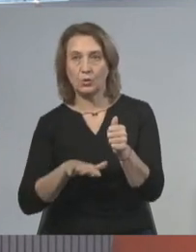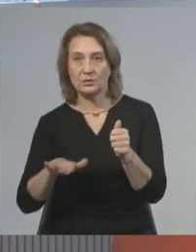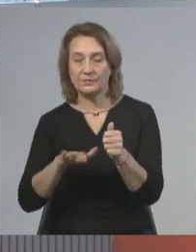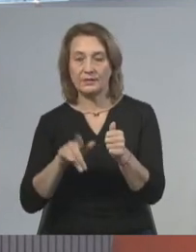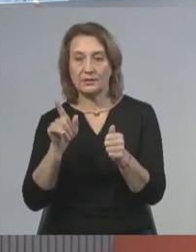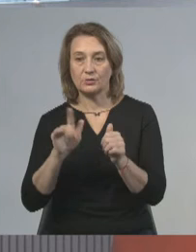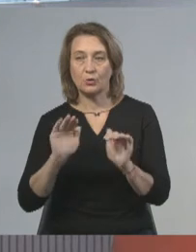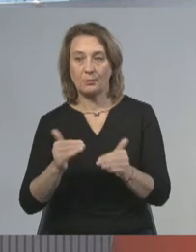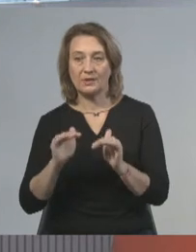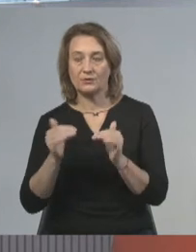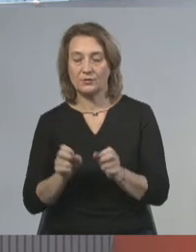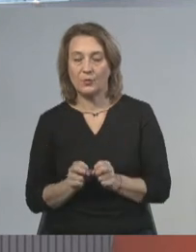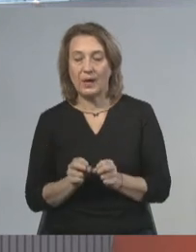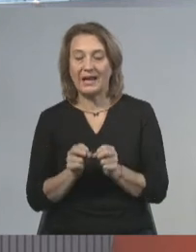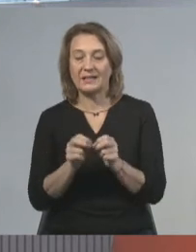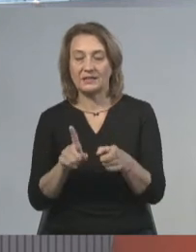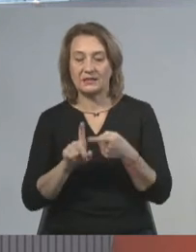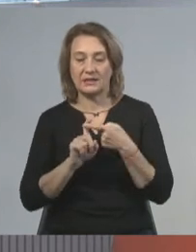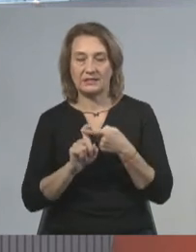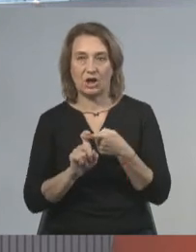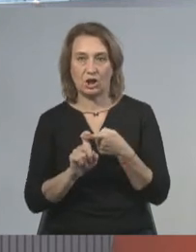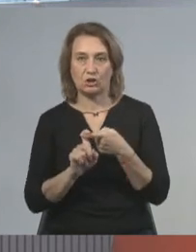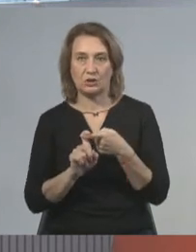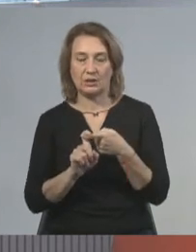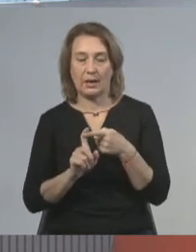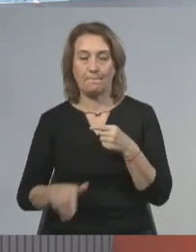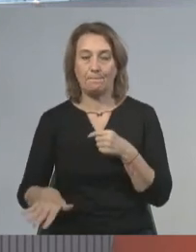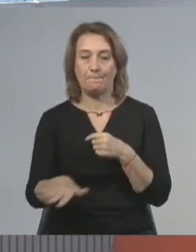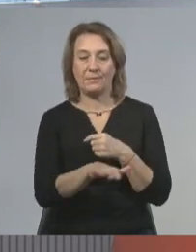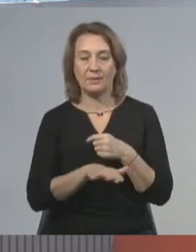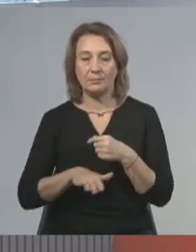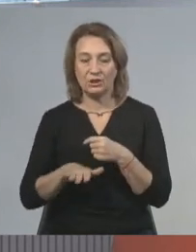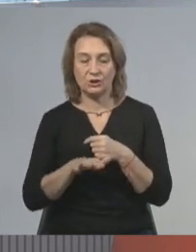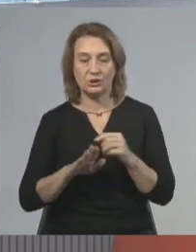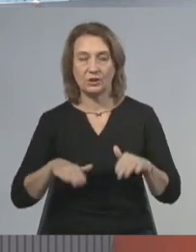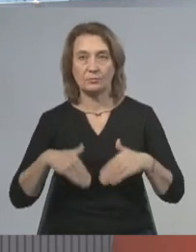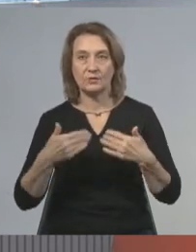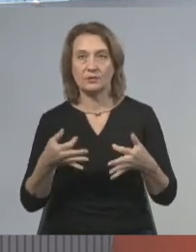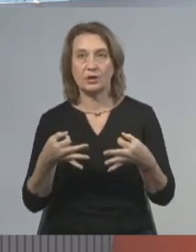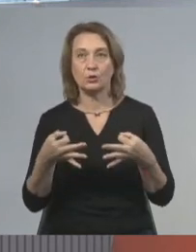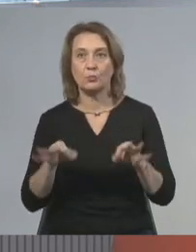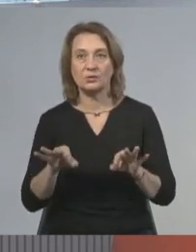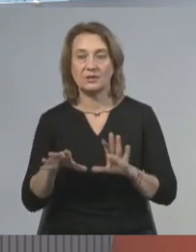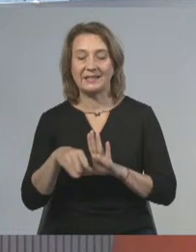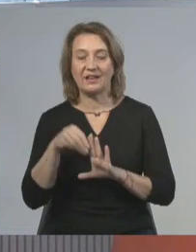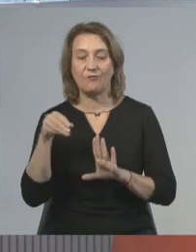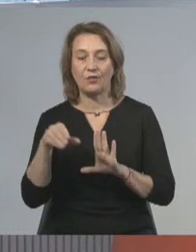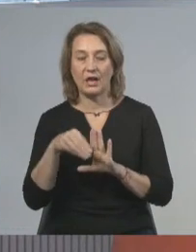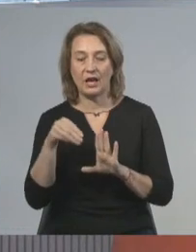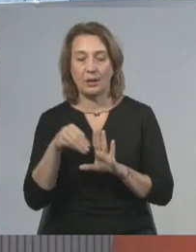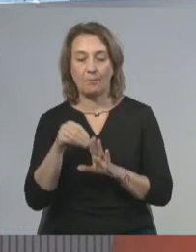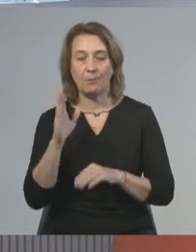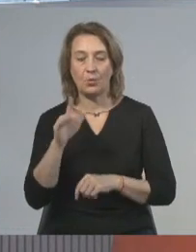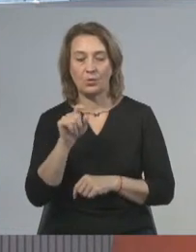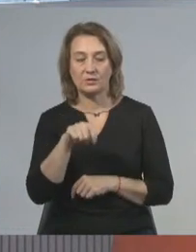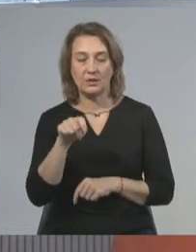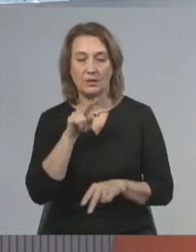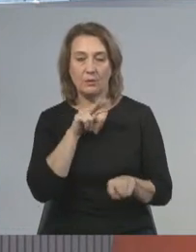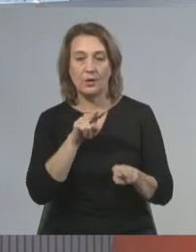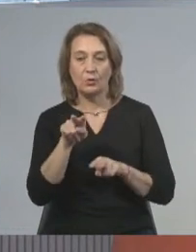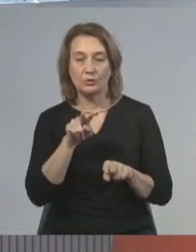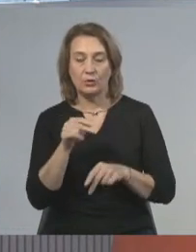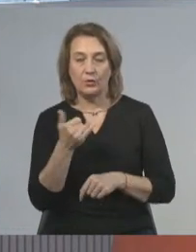outside not in the polling station to minimize the risk of infection also we uh